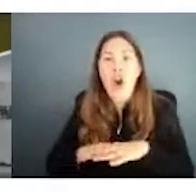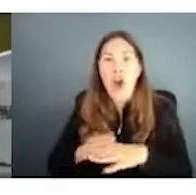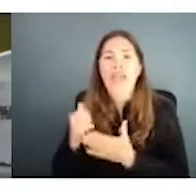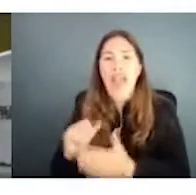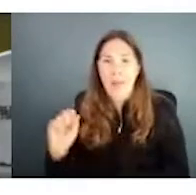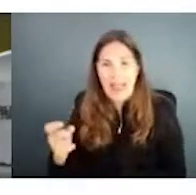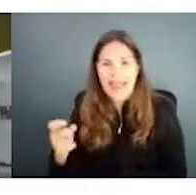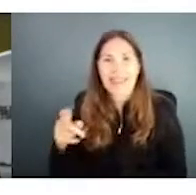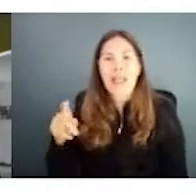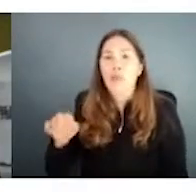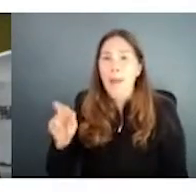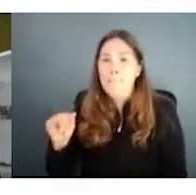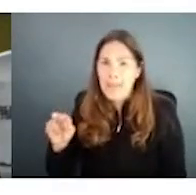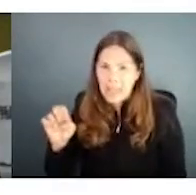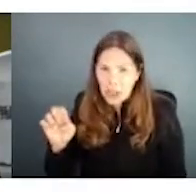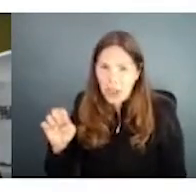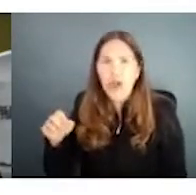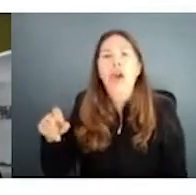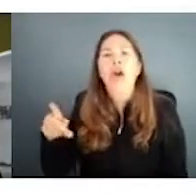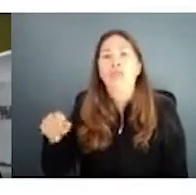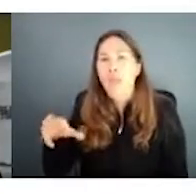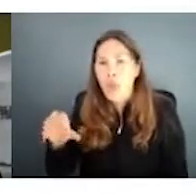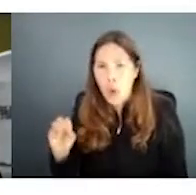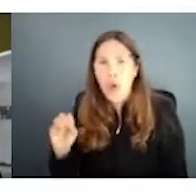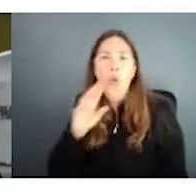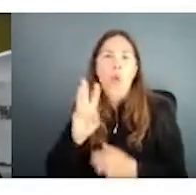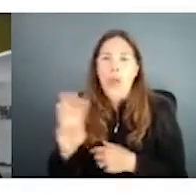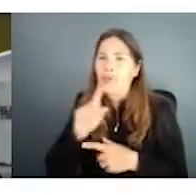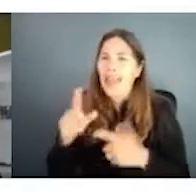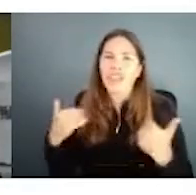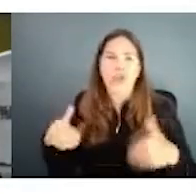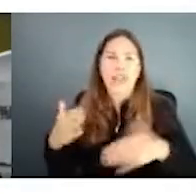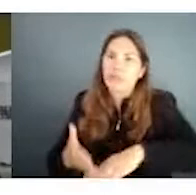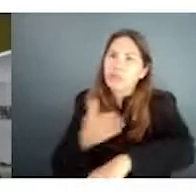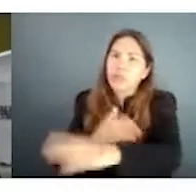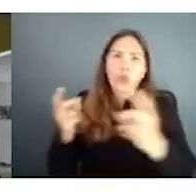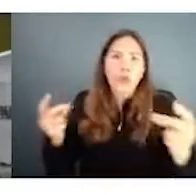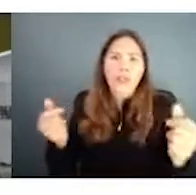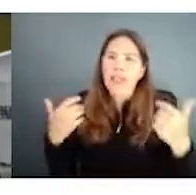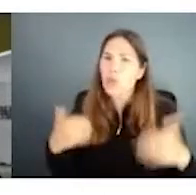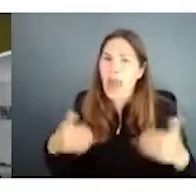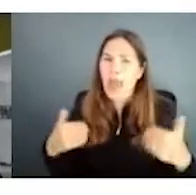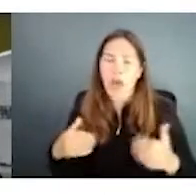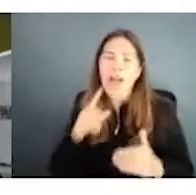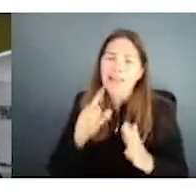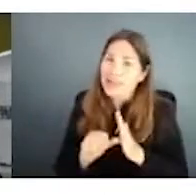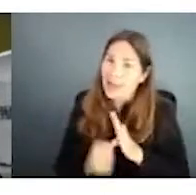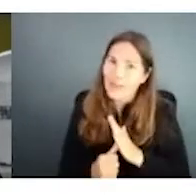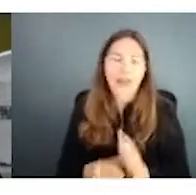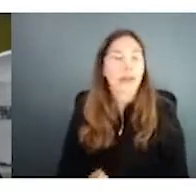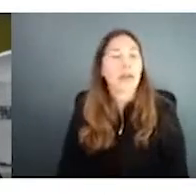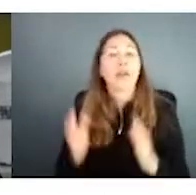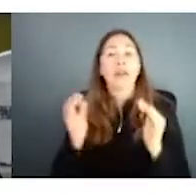Pro site and really get your learning curve up very quickly. So I can't stress that enough. We did